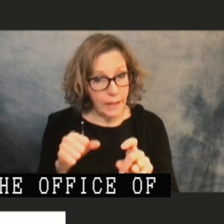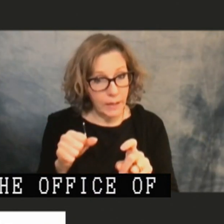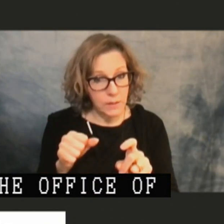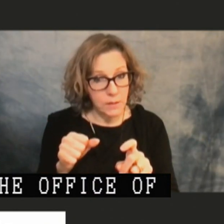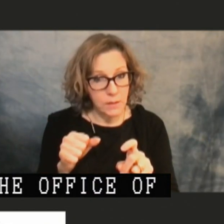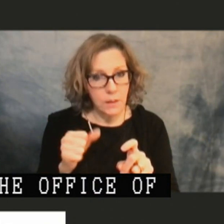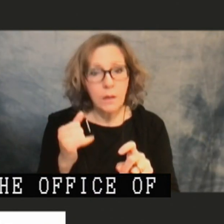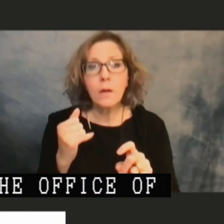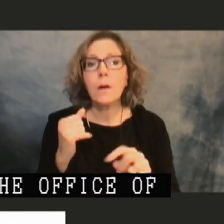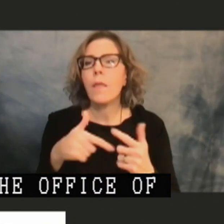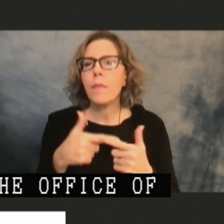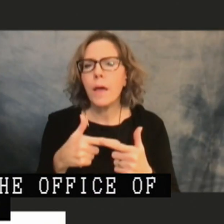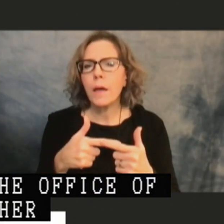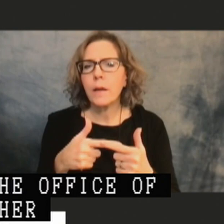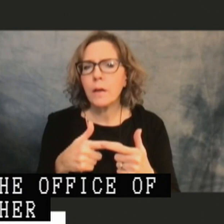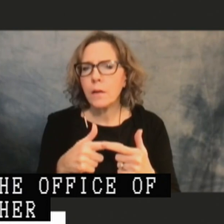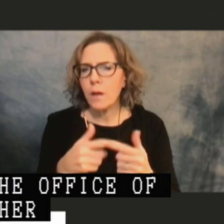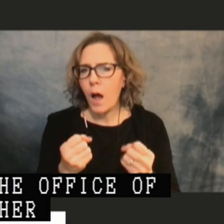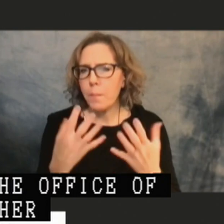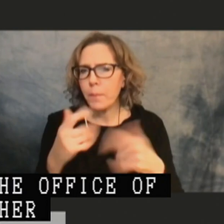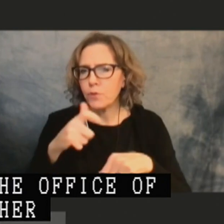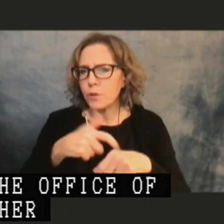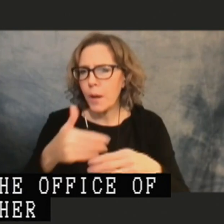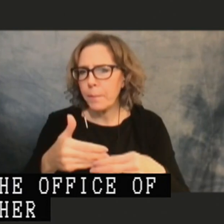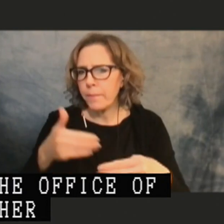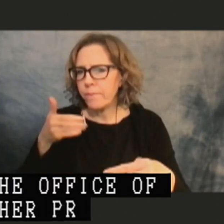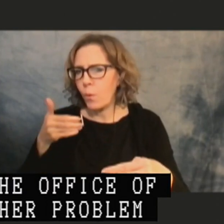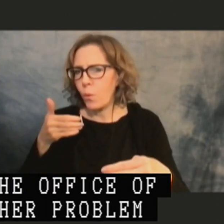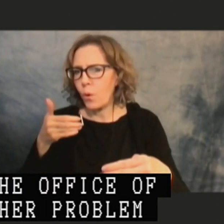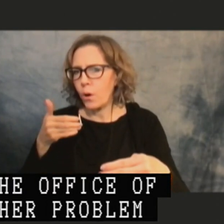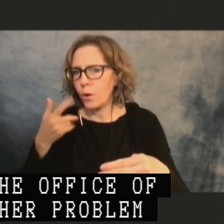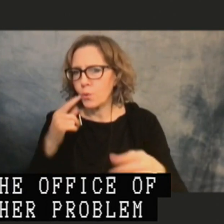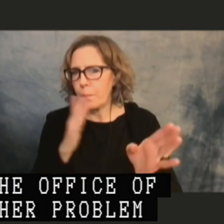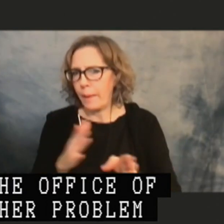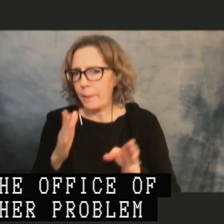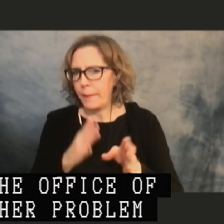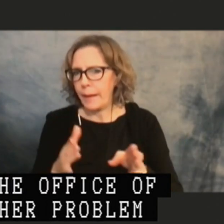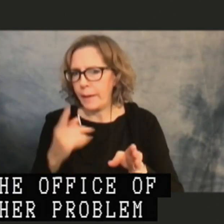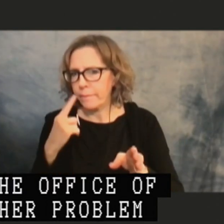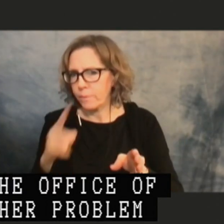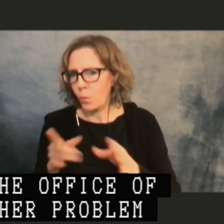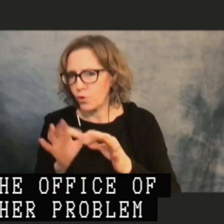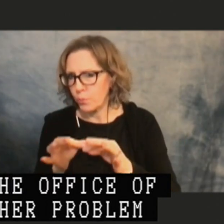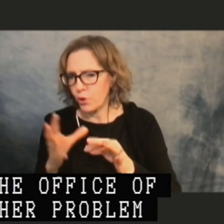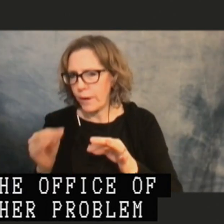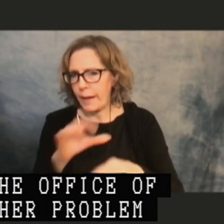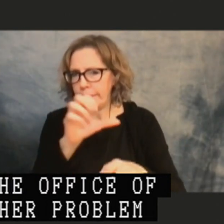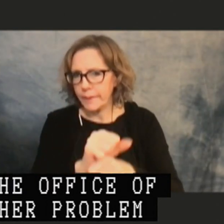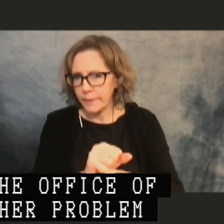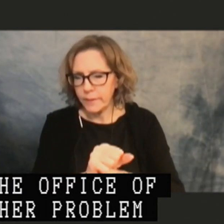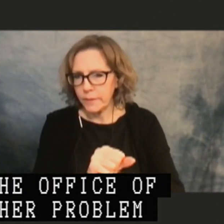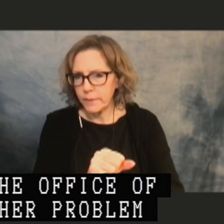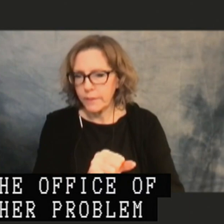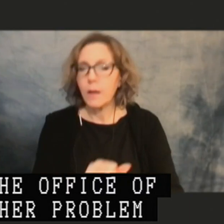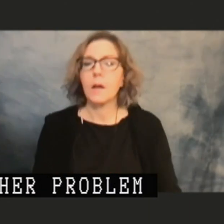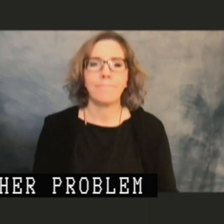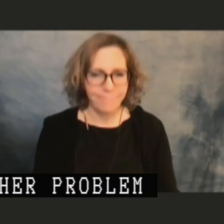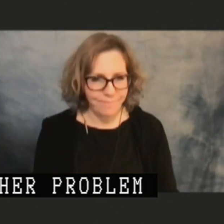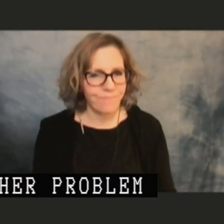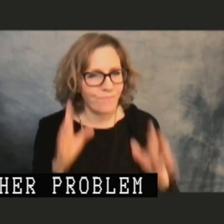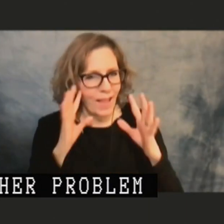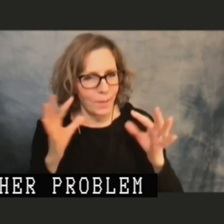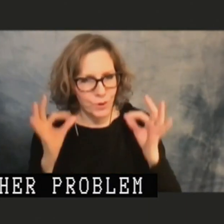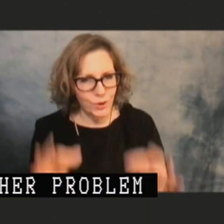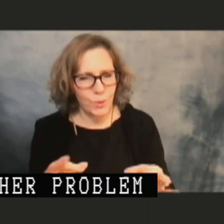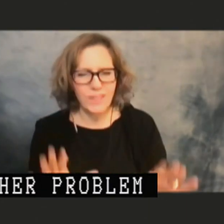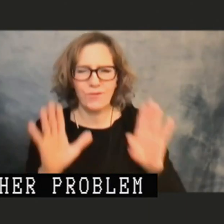have to tell them to make those accommodations available? Thank you so much. Absolutely, what a great question.